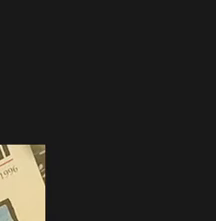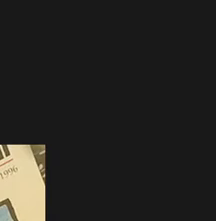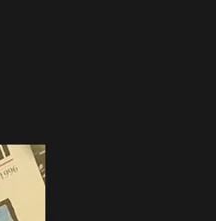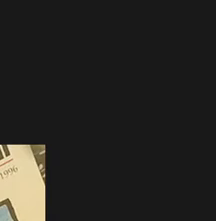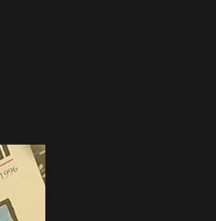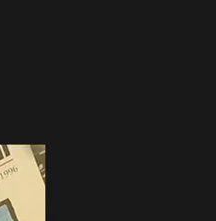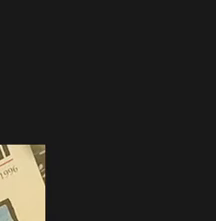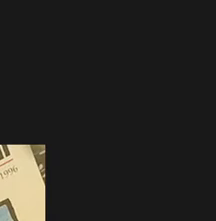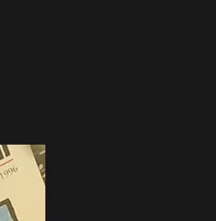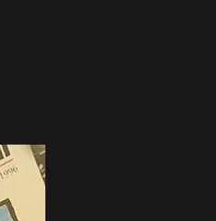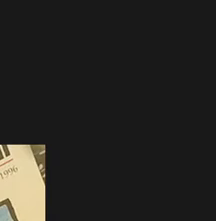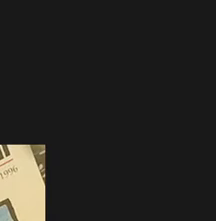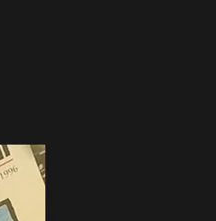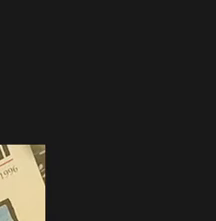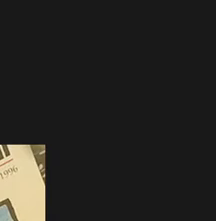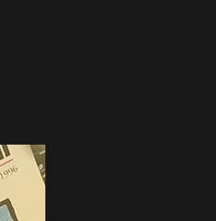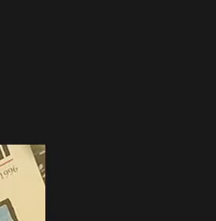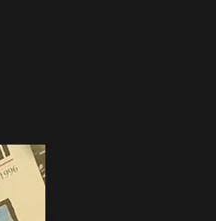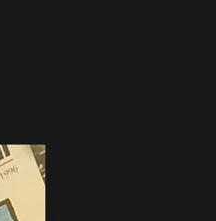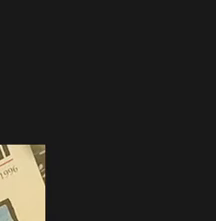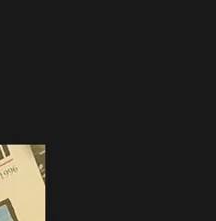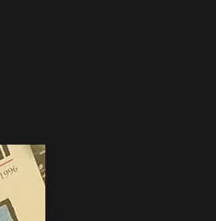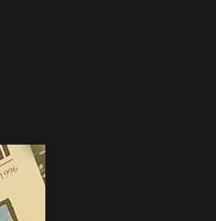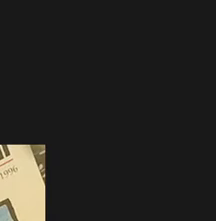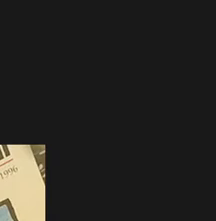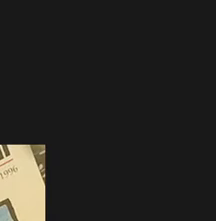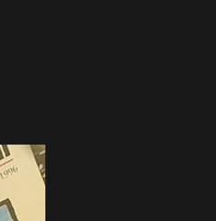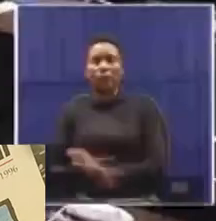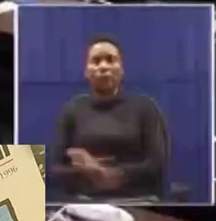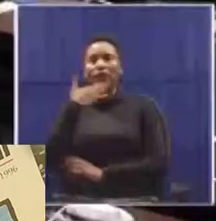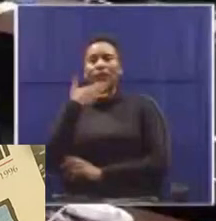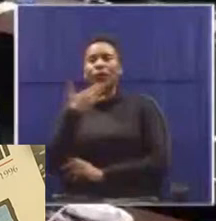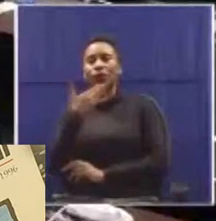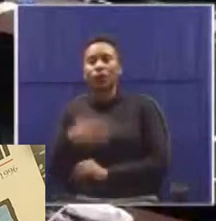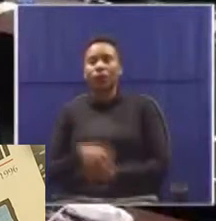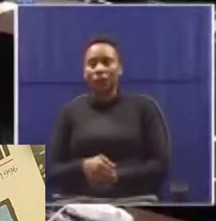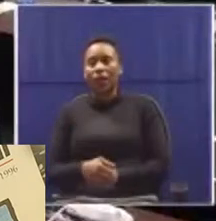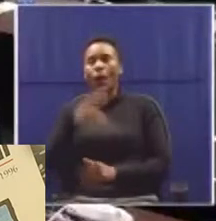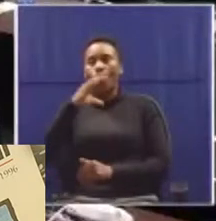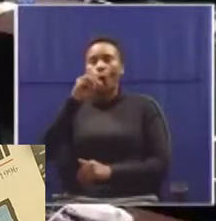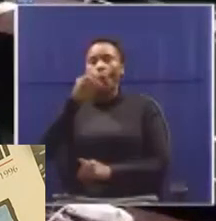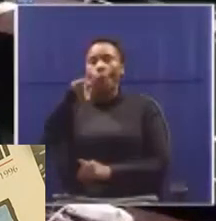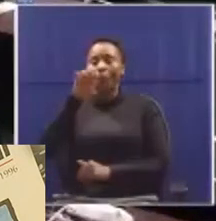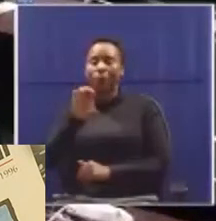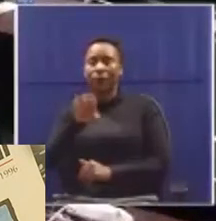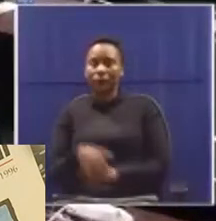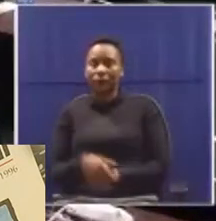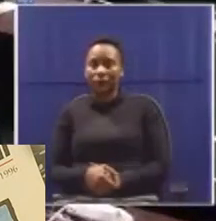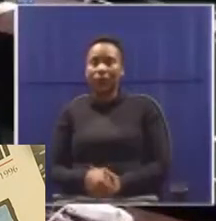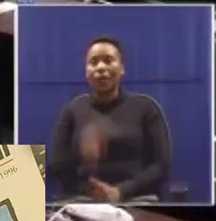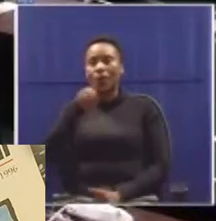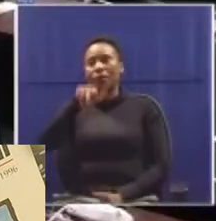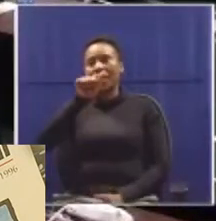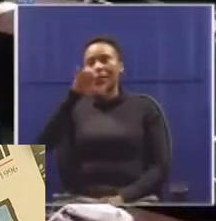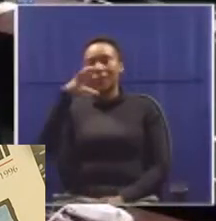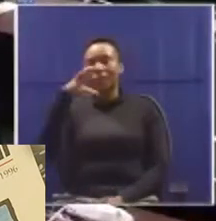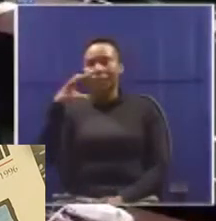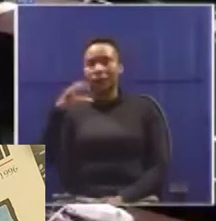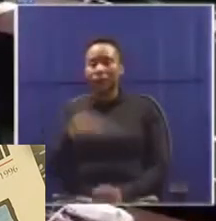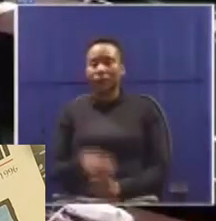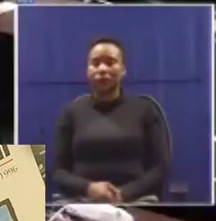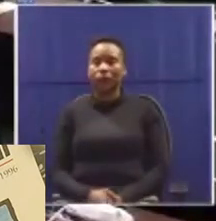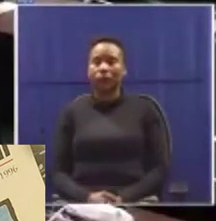with no declarations thanks very much thank you cope the PAC